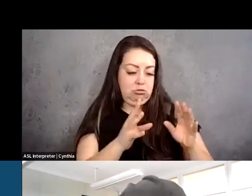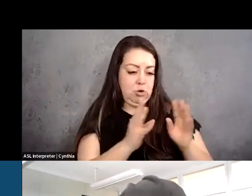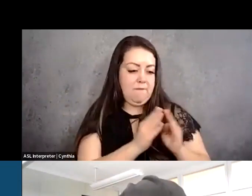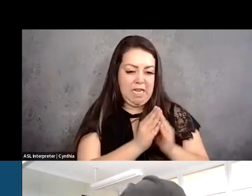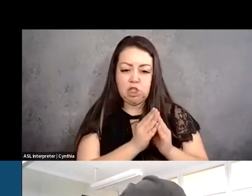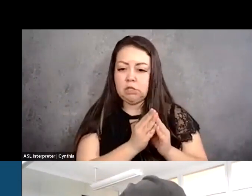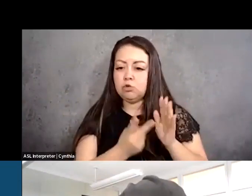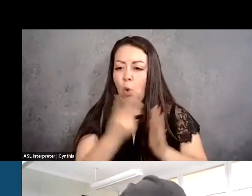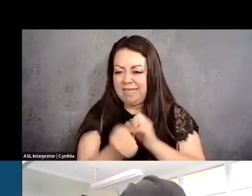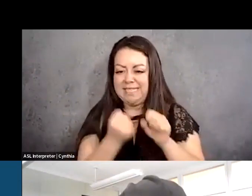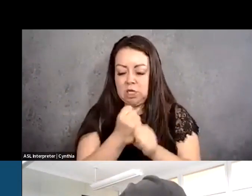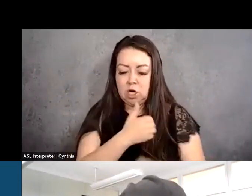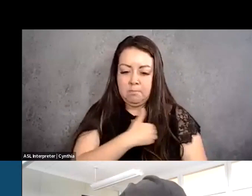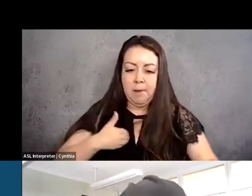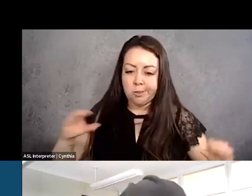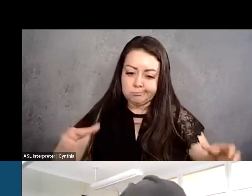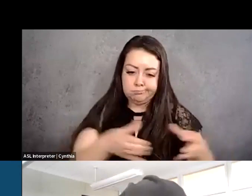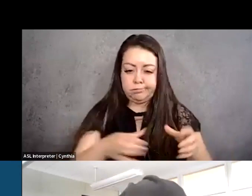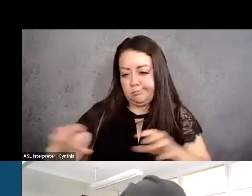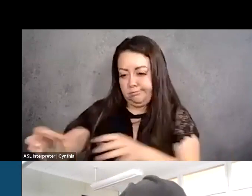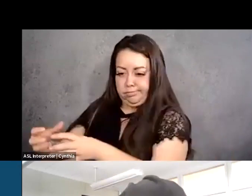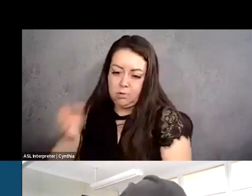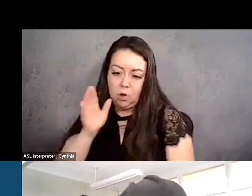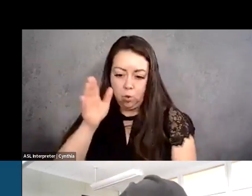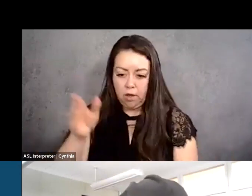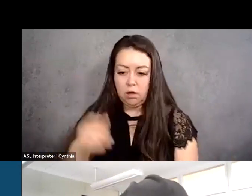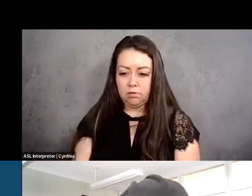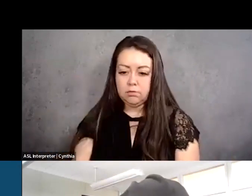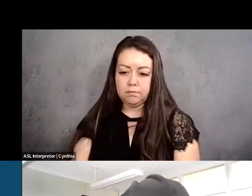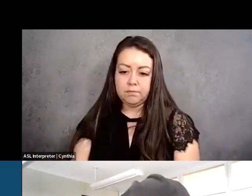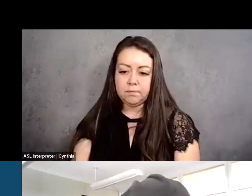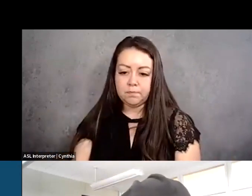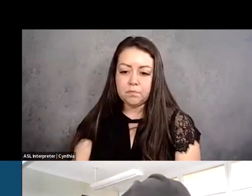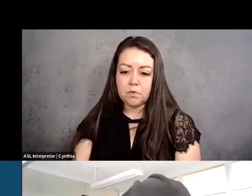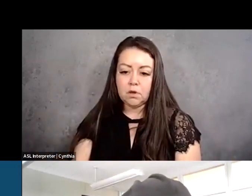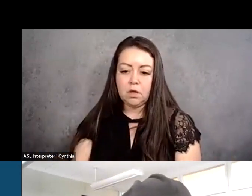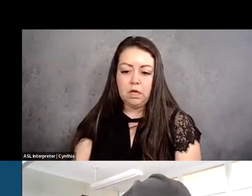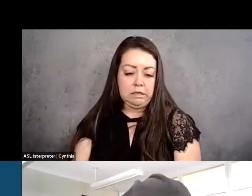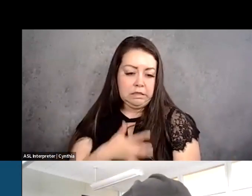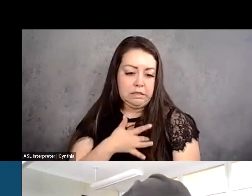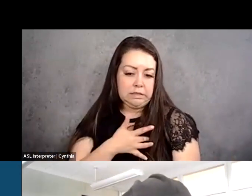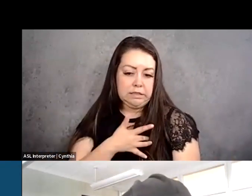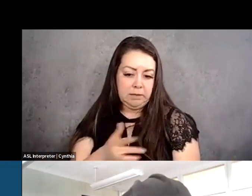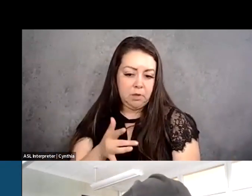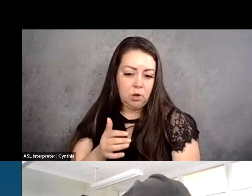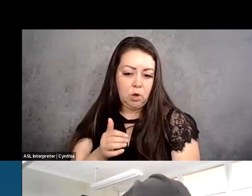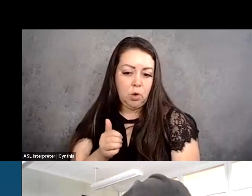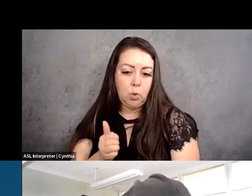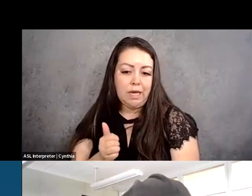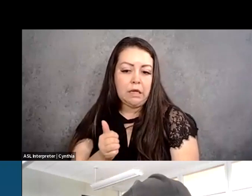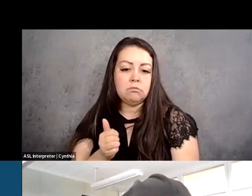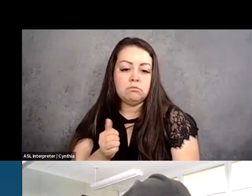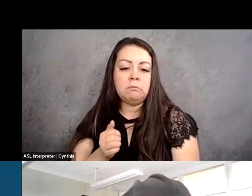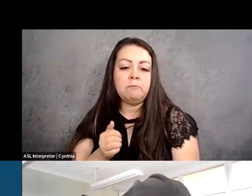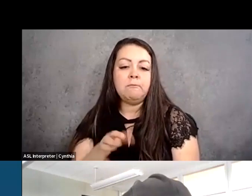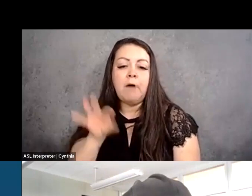year. And so for bringing them together at our convention, we're usually able to leverage other private scholarships that bring